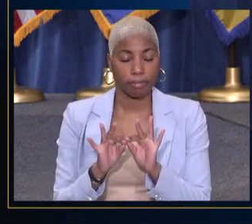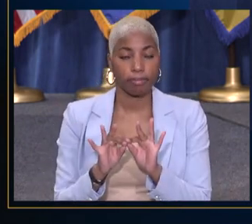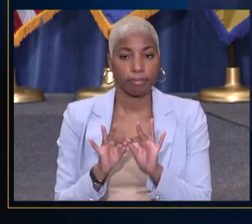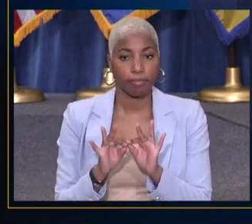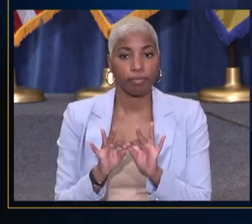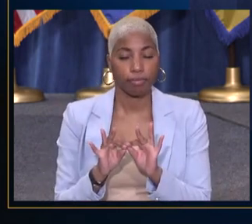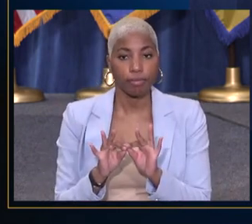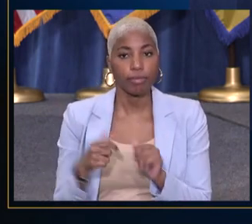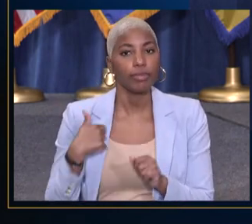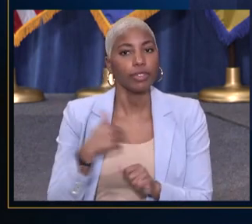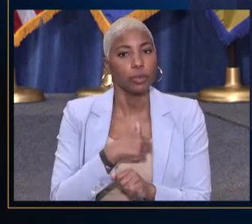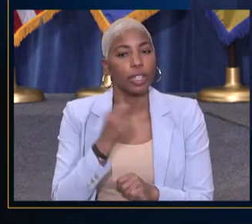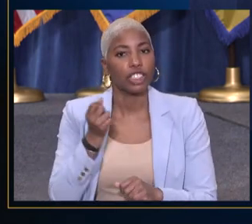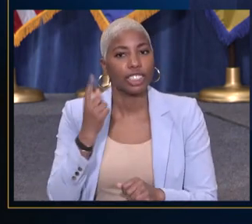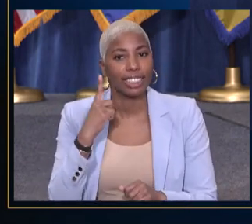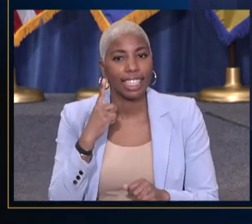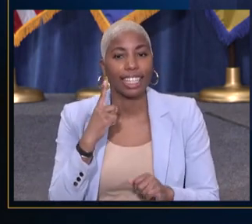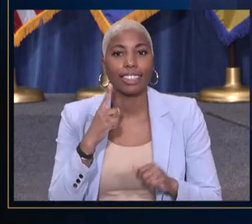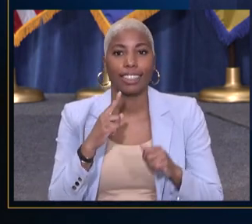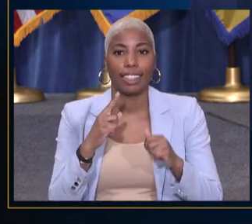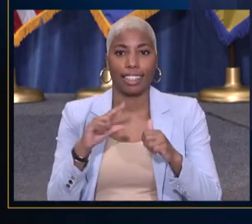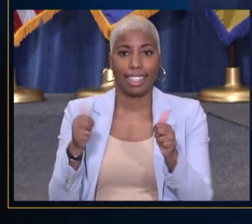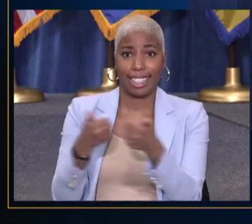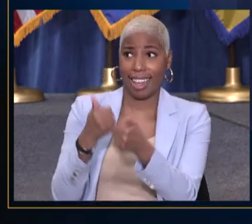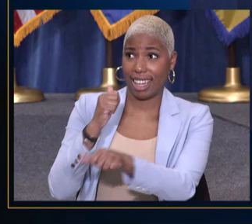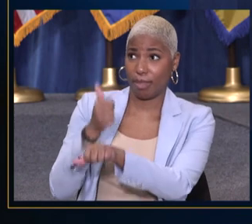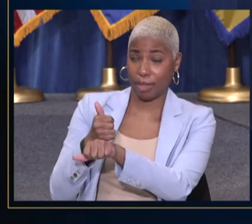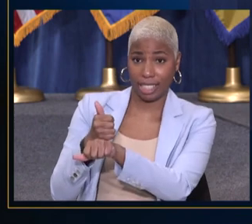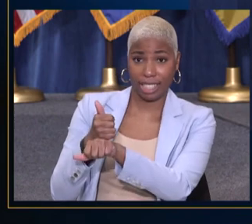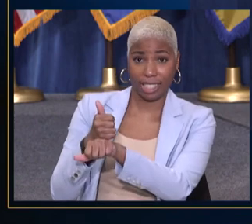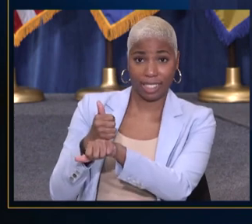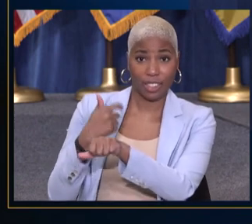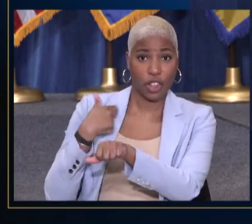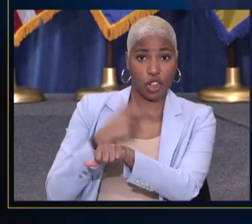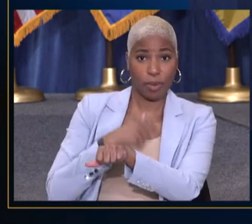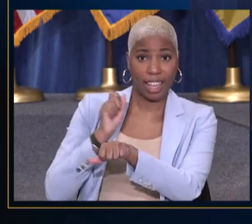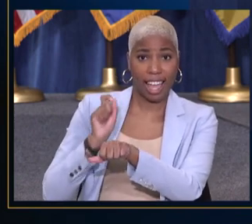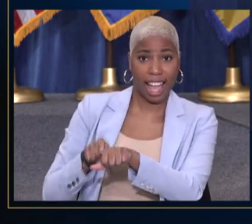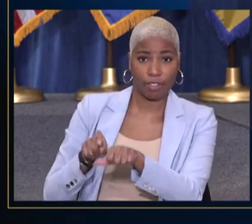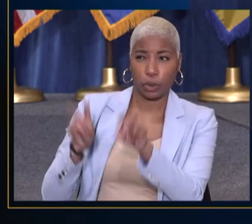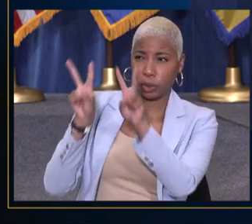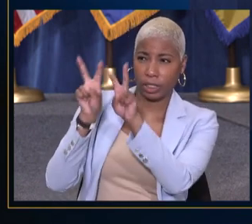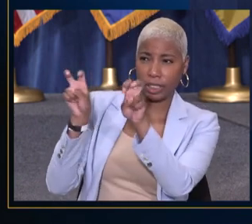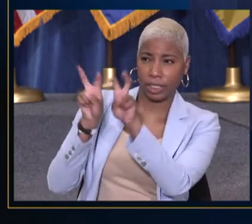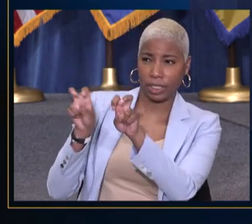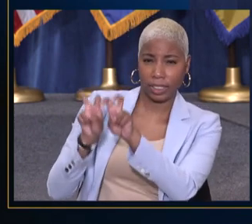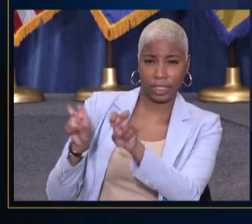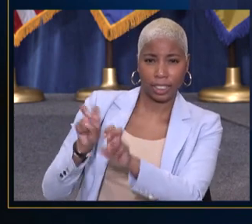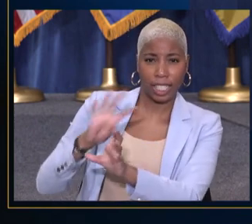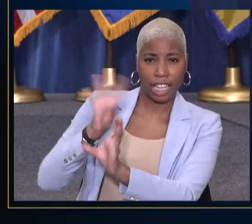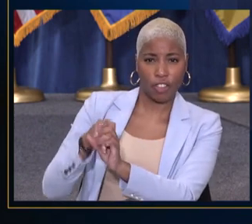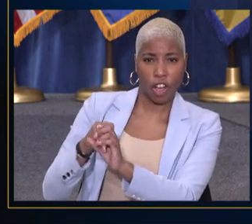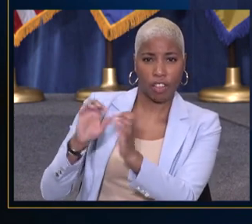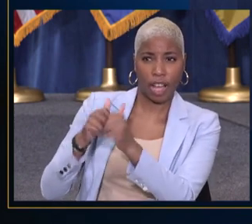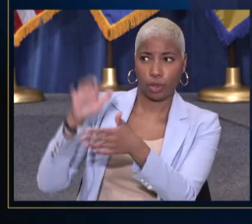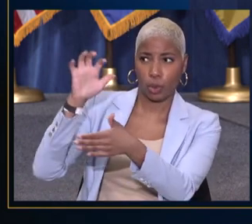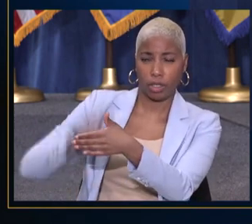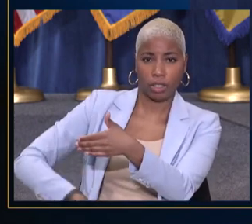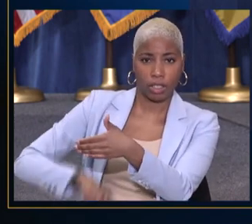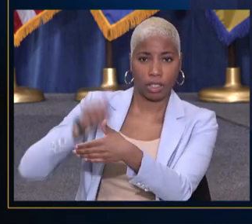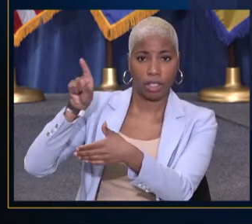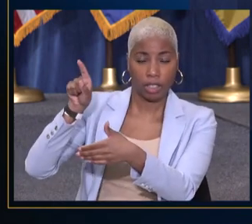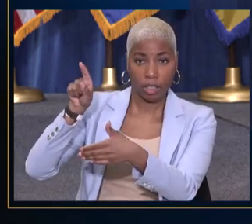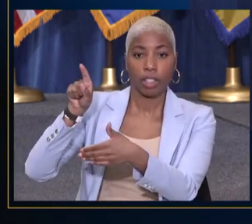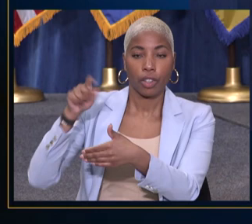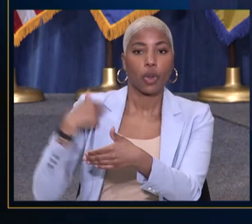that we understand the gains that have been made and that we all kind of have to be involved in doing the work that we're doing. You are all